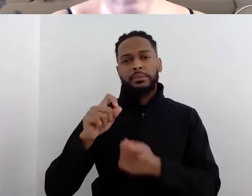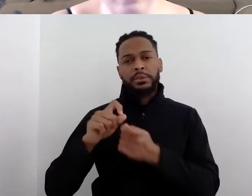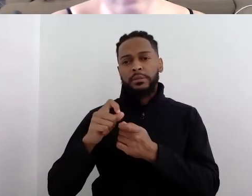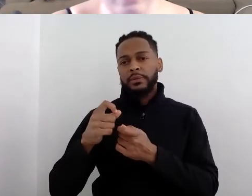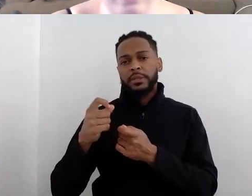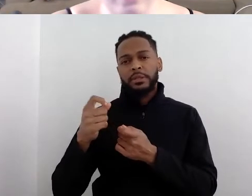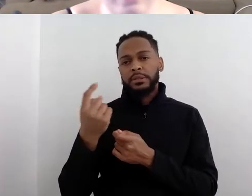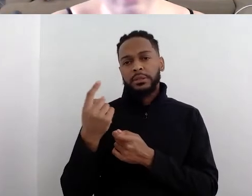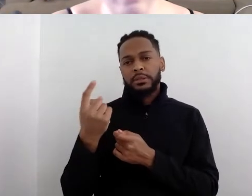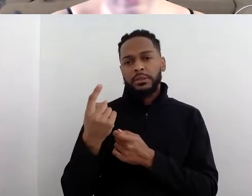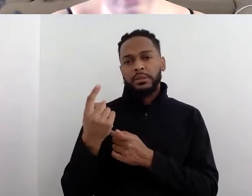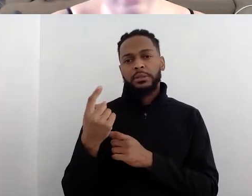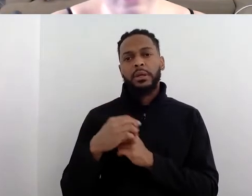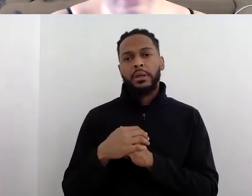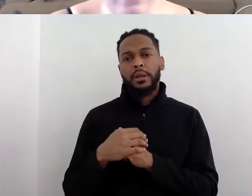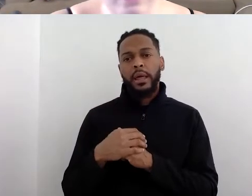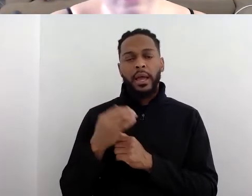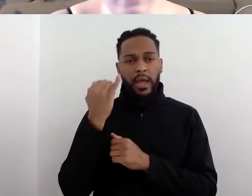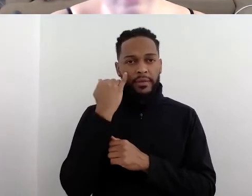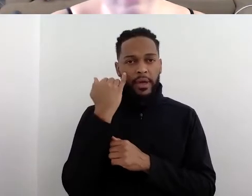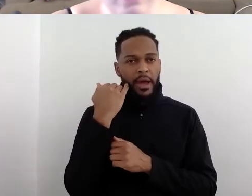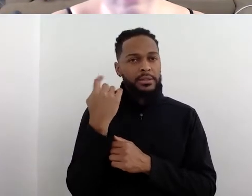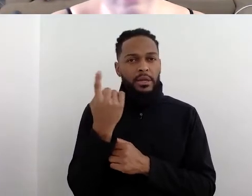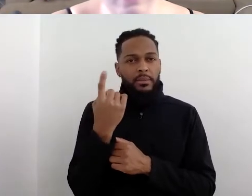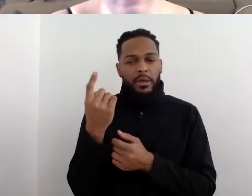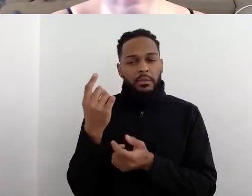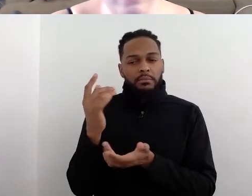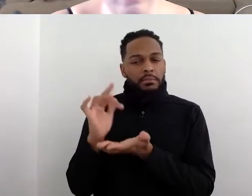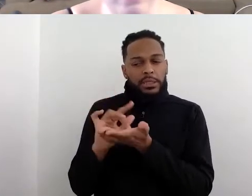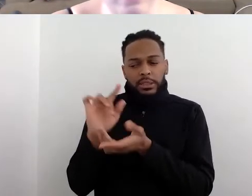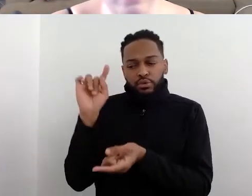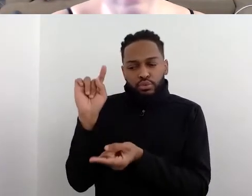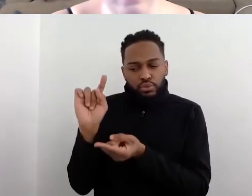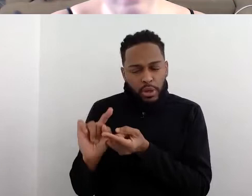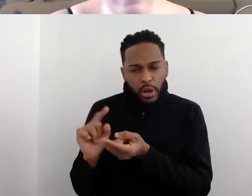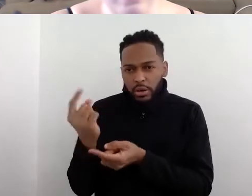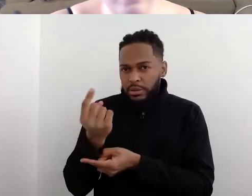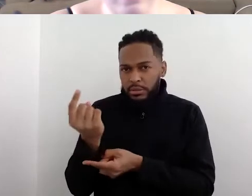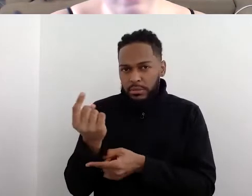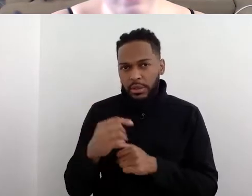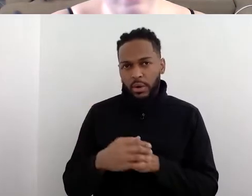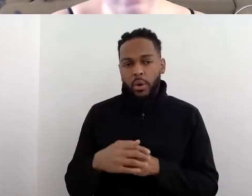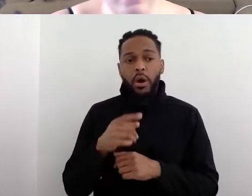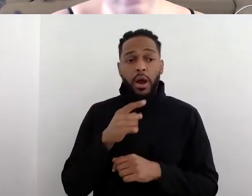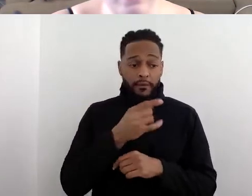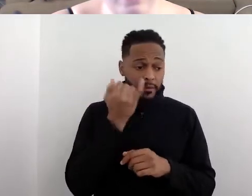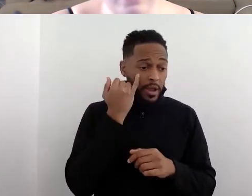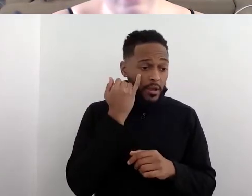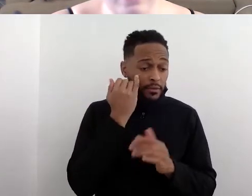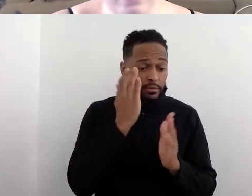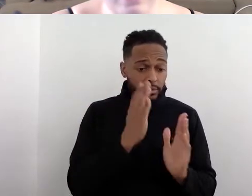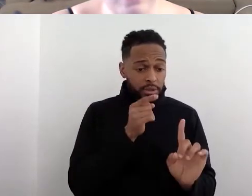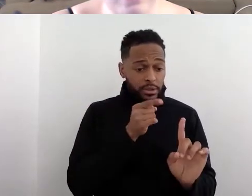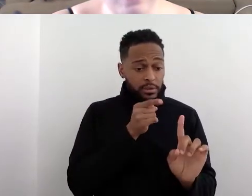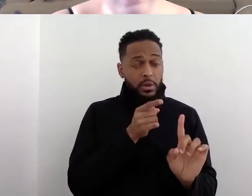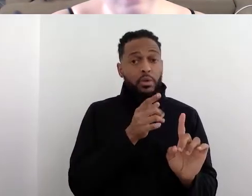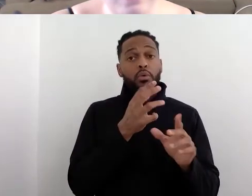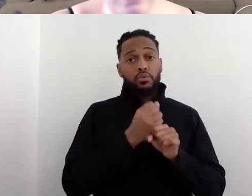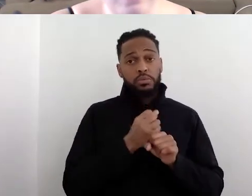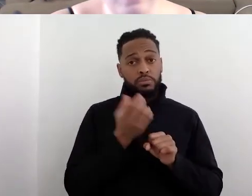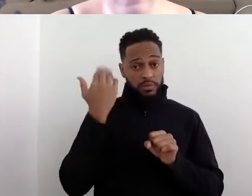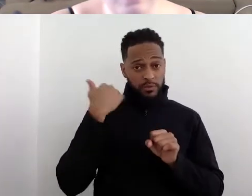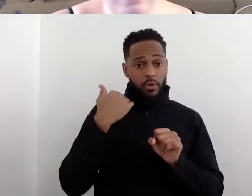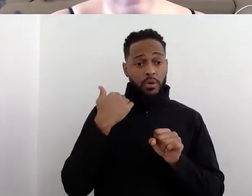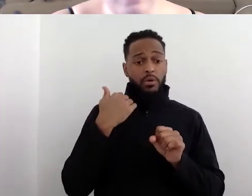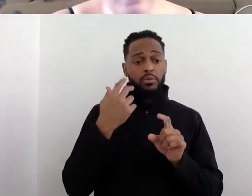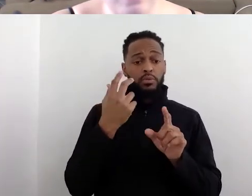let that run out. It's very dangerous. Or say that was getting pain injections, or say was particularly high risk.